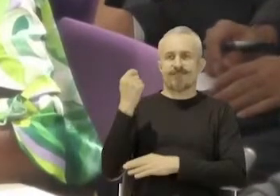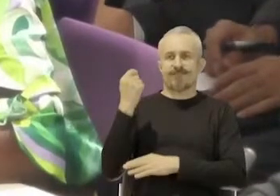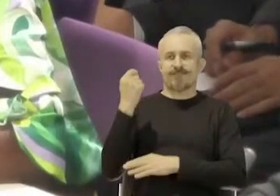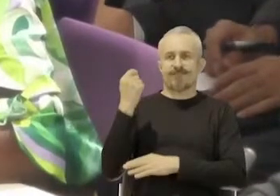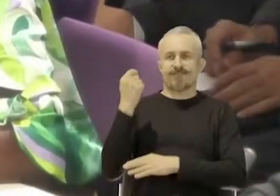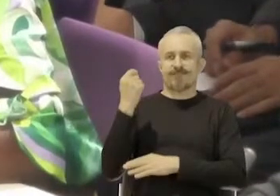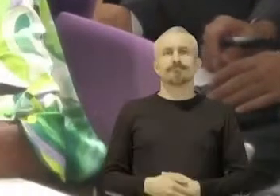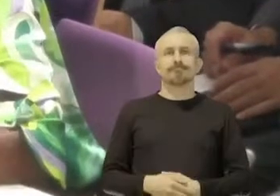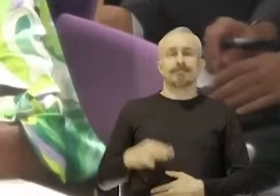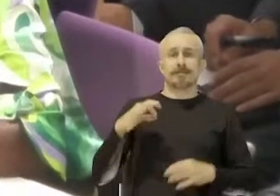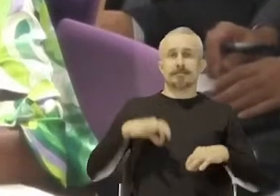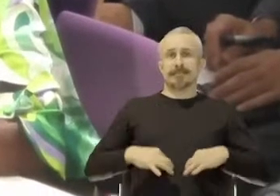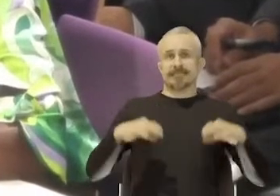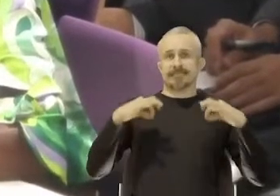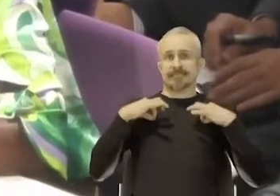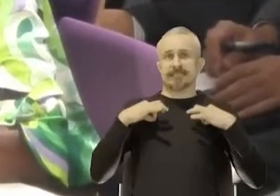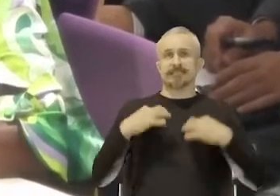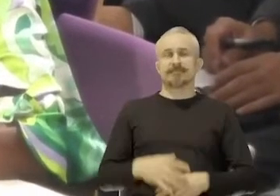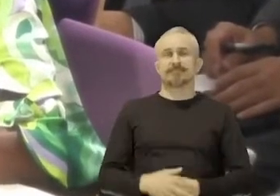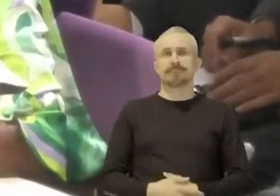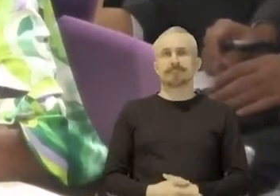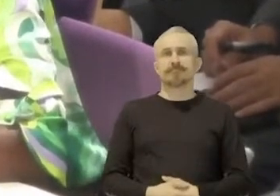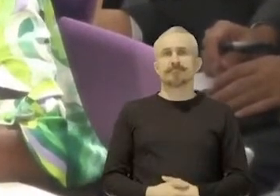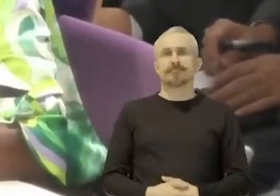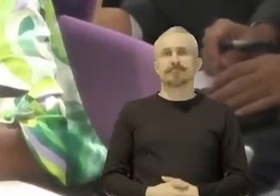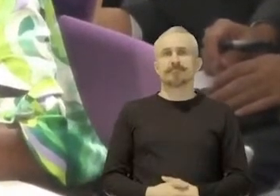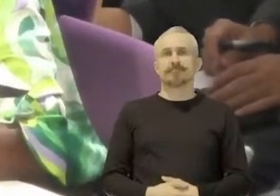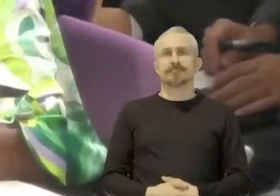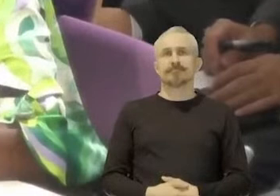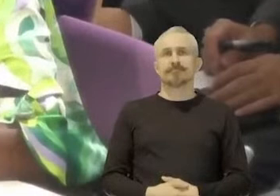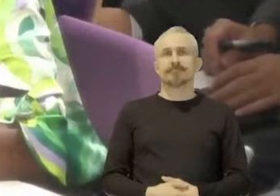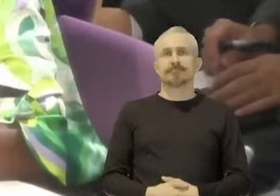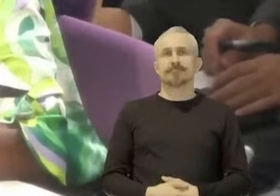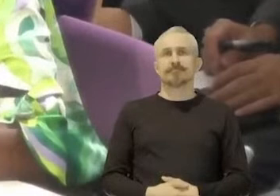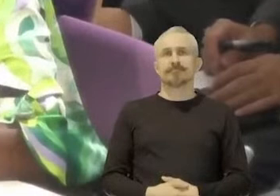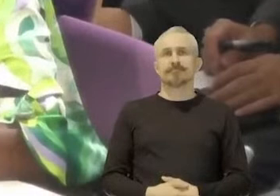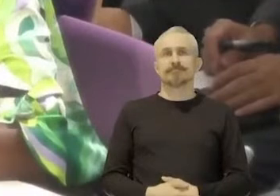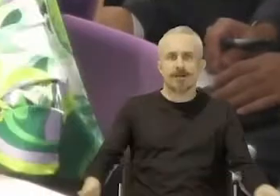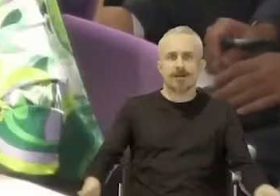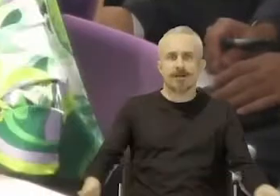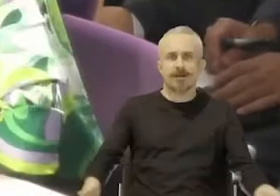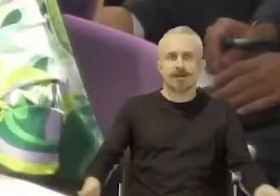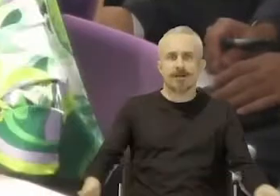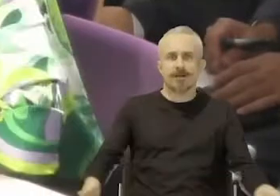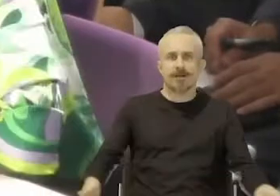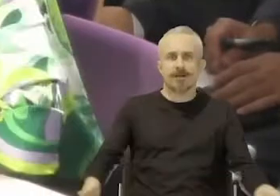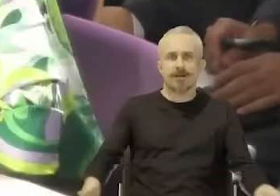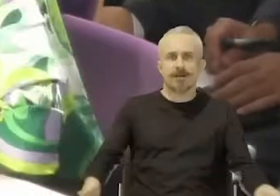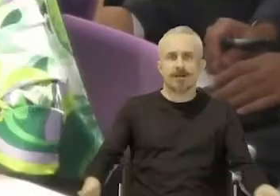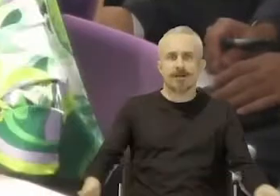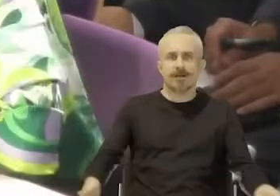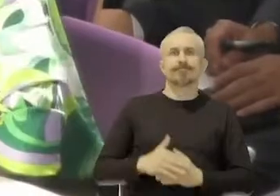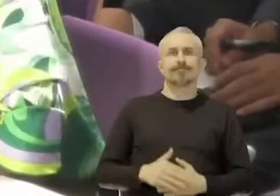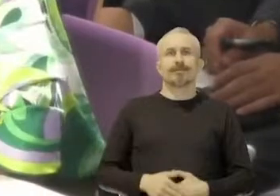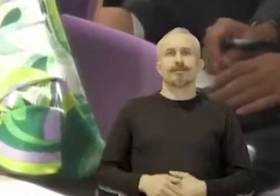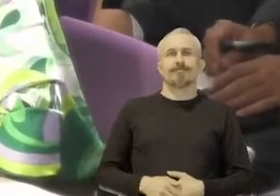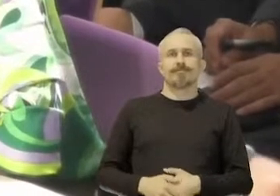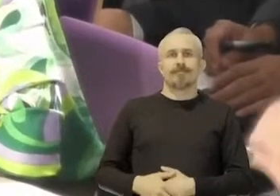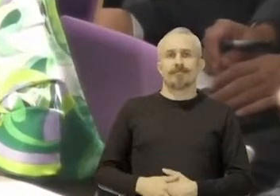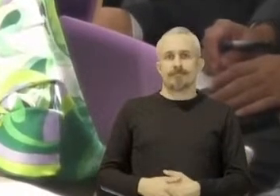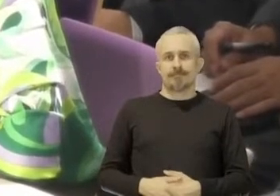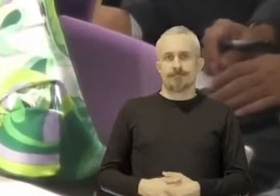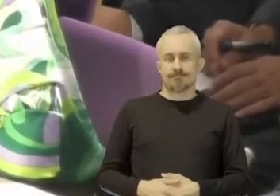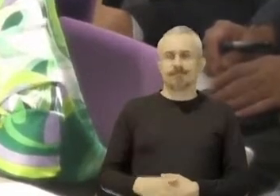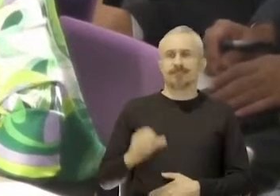Salvador, representing Latin America and the Caribbean, the Minister for Housing. Representing Asia Pacific, we